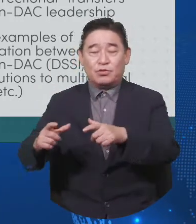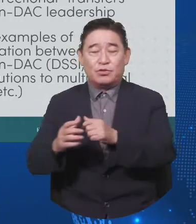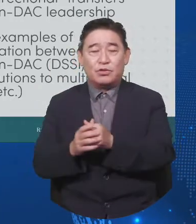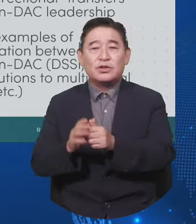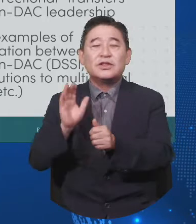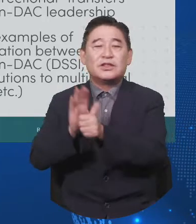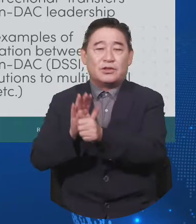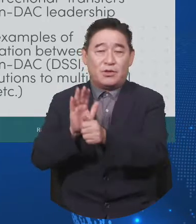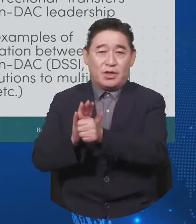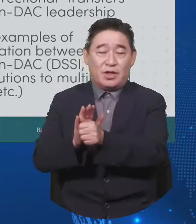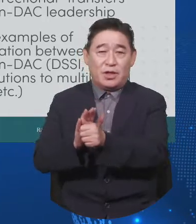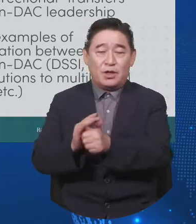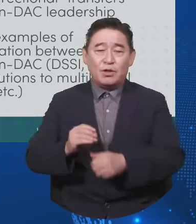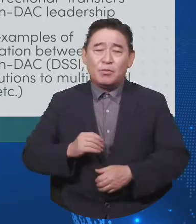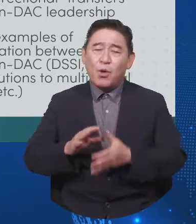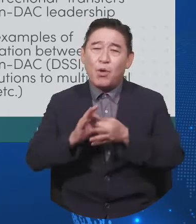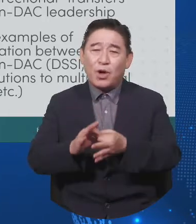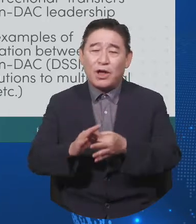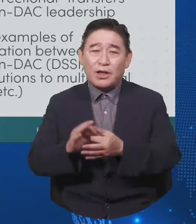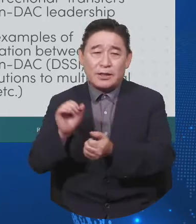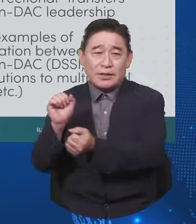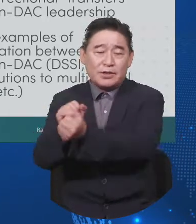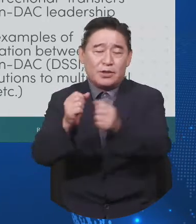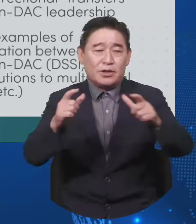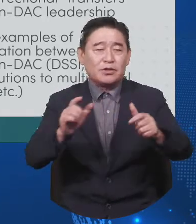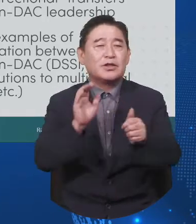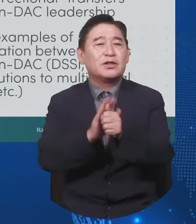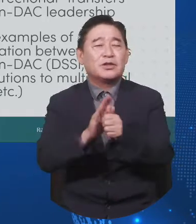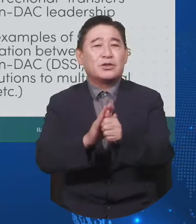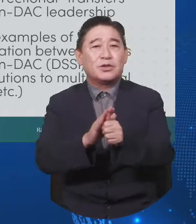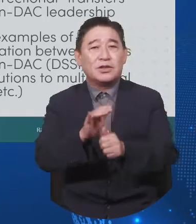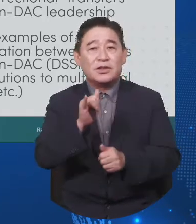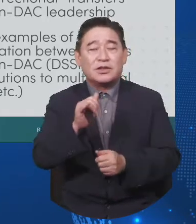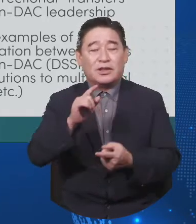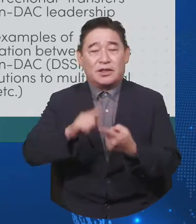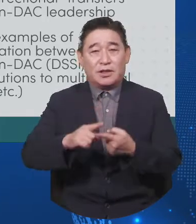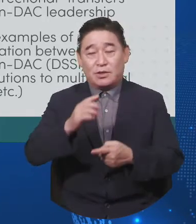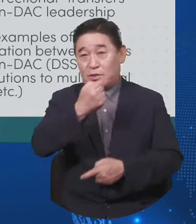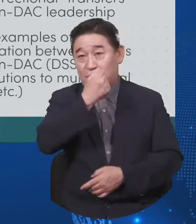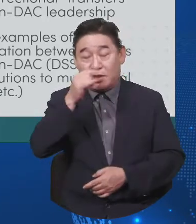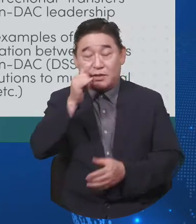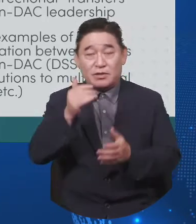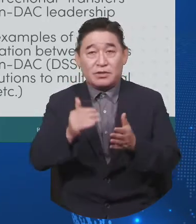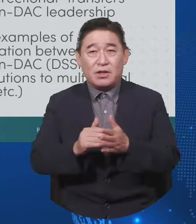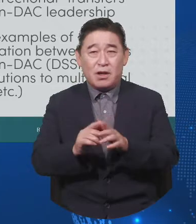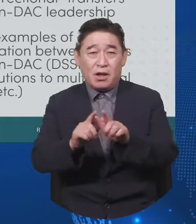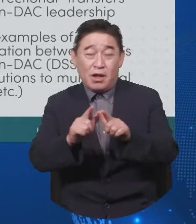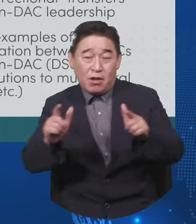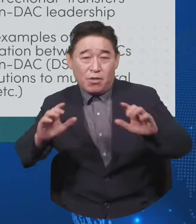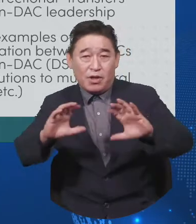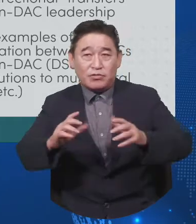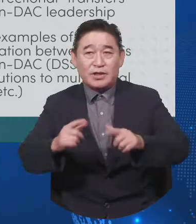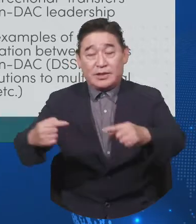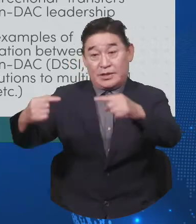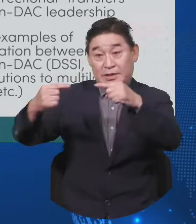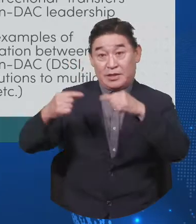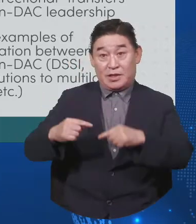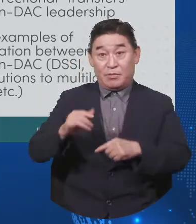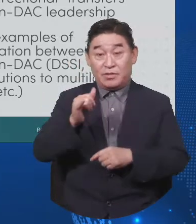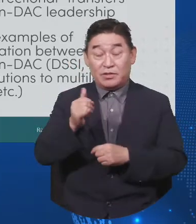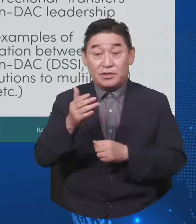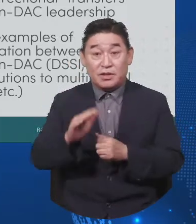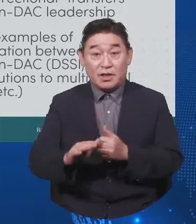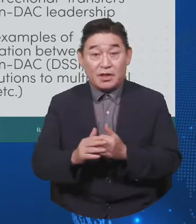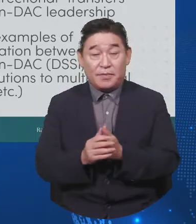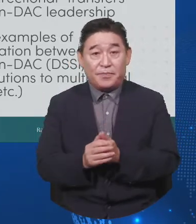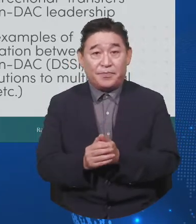to COVID. What we see is that a range of countries across income groups participated in these large multilateral